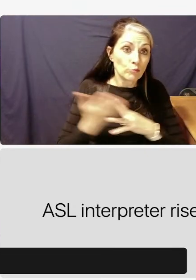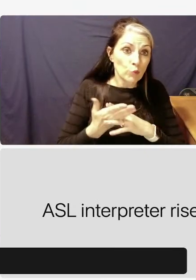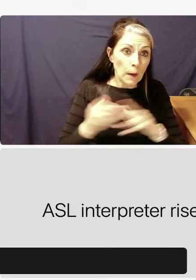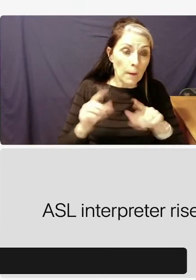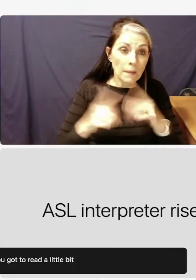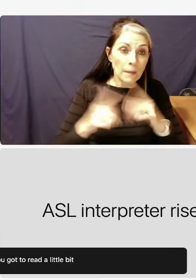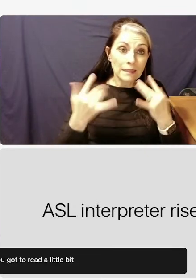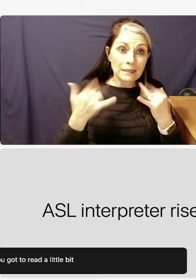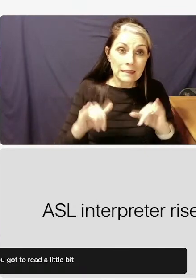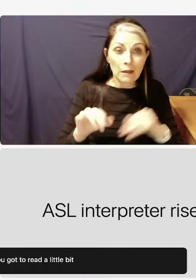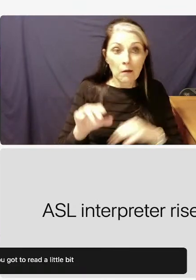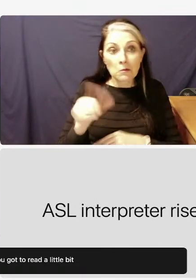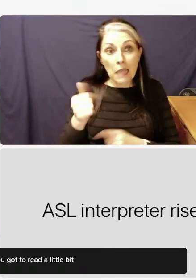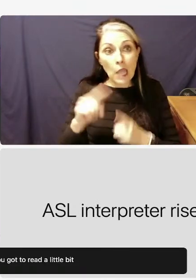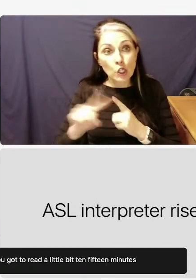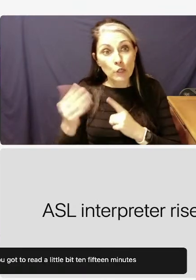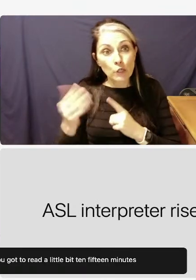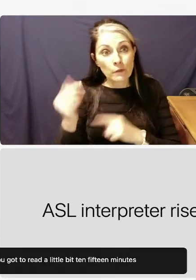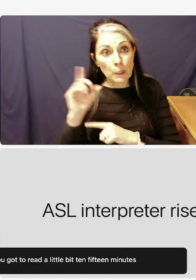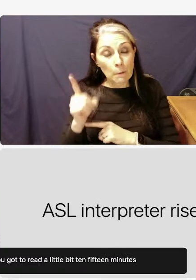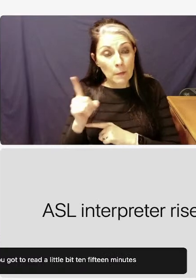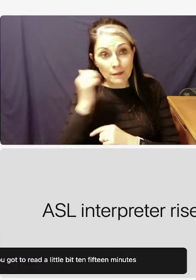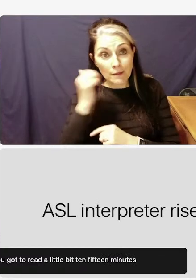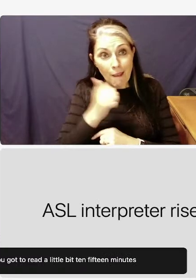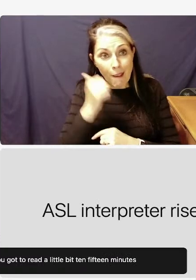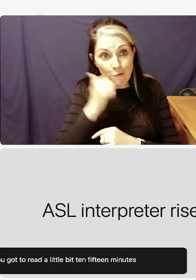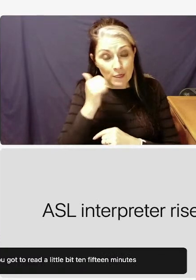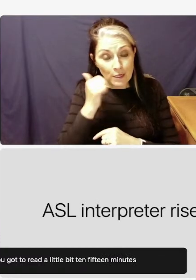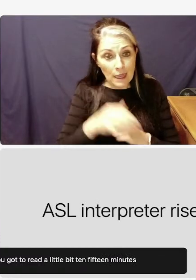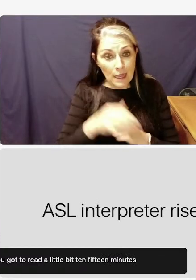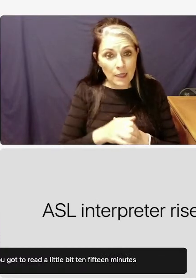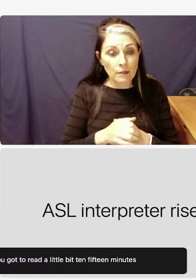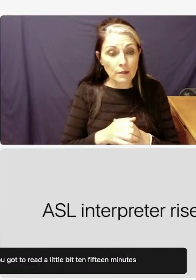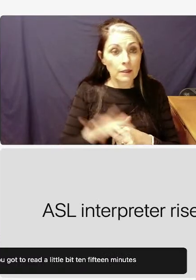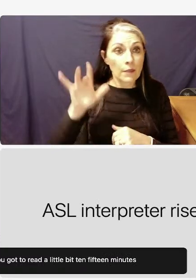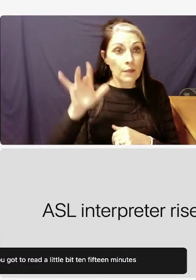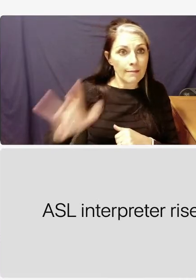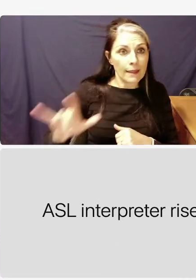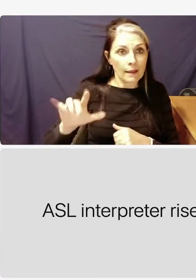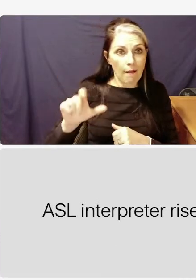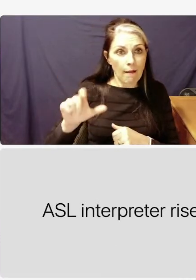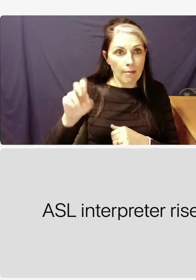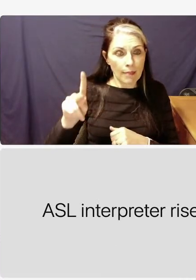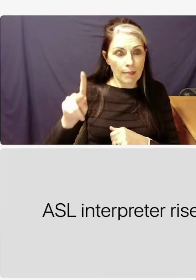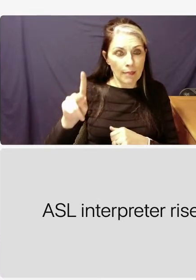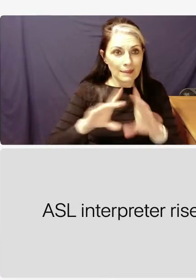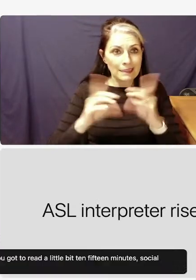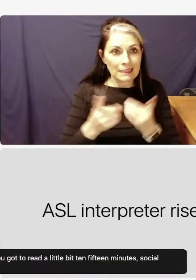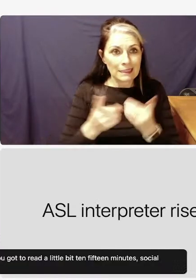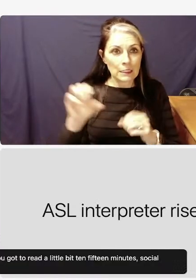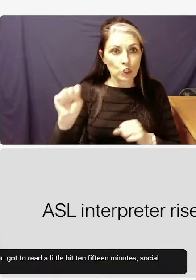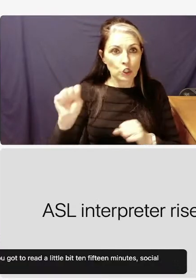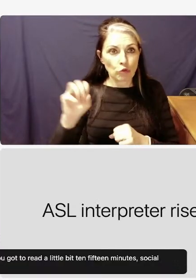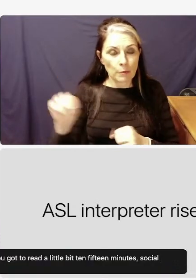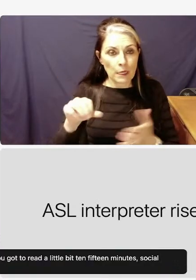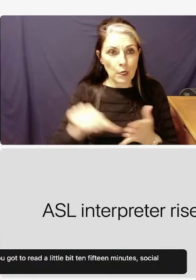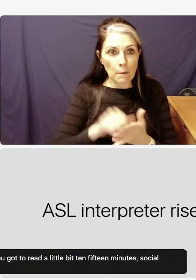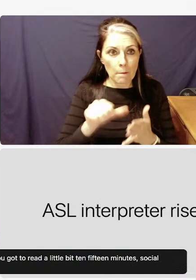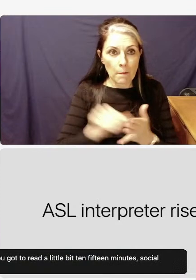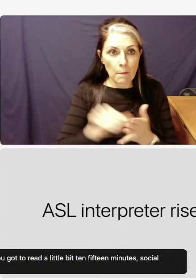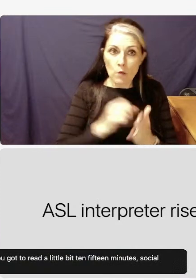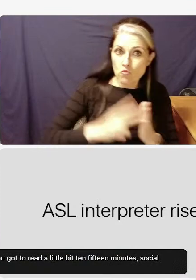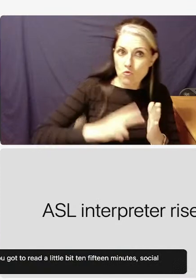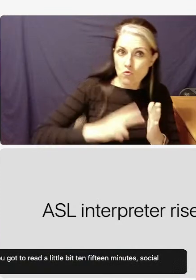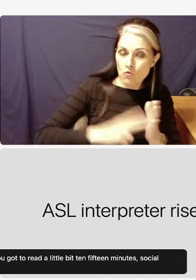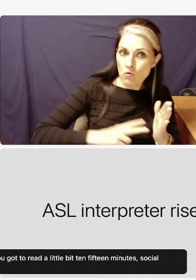10 15 minutes uh the link is posted on the district social media feed so uh please get your read on